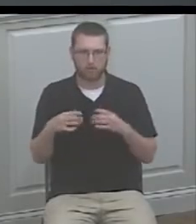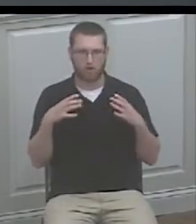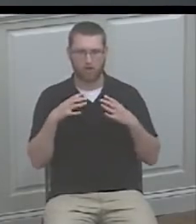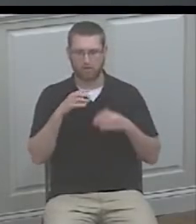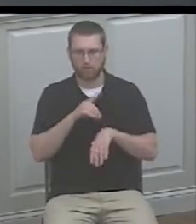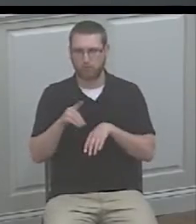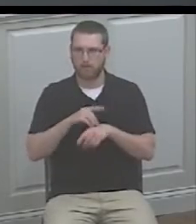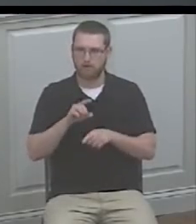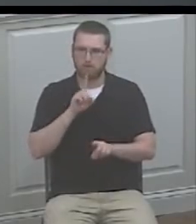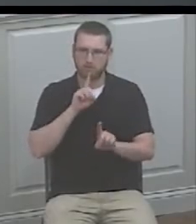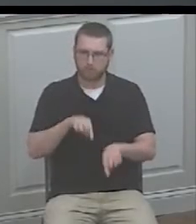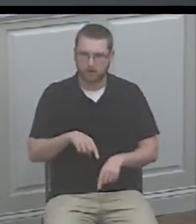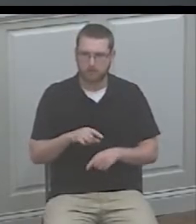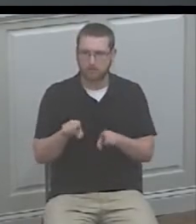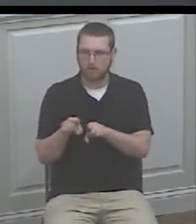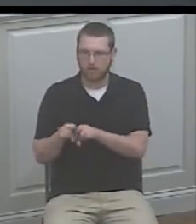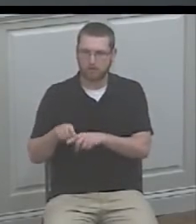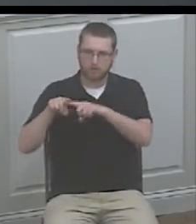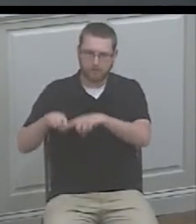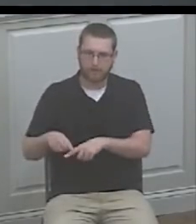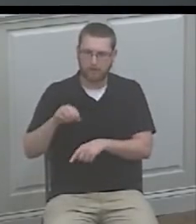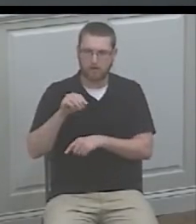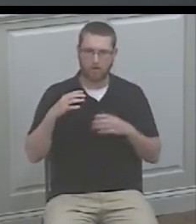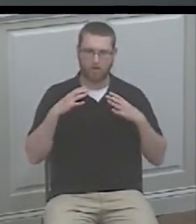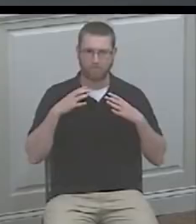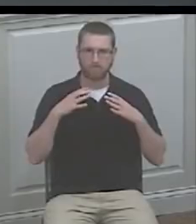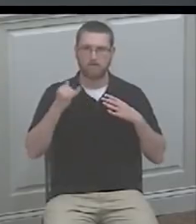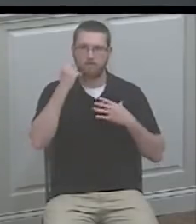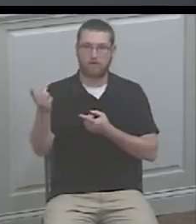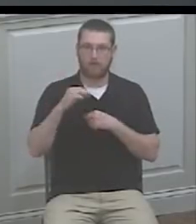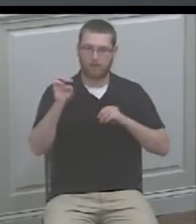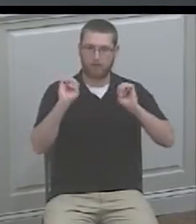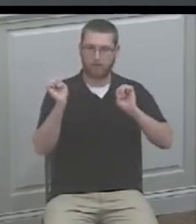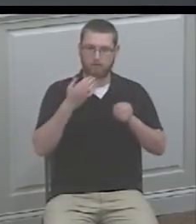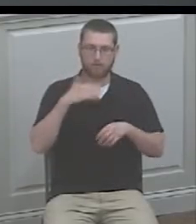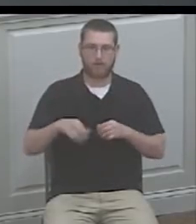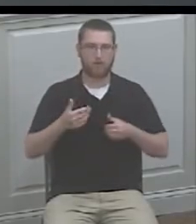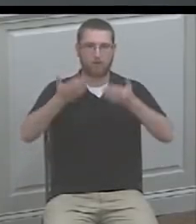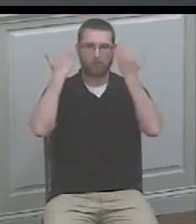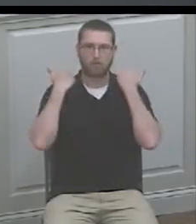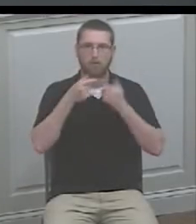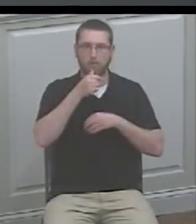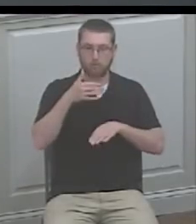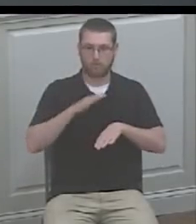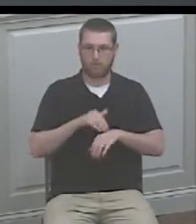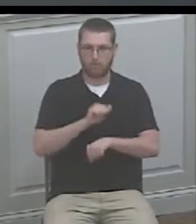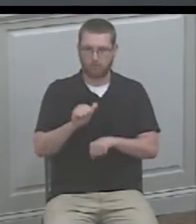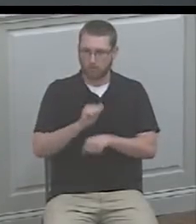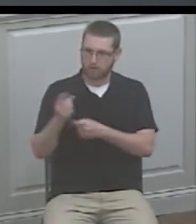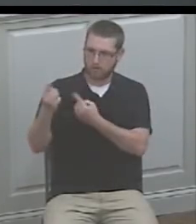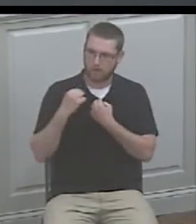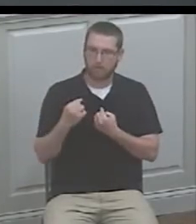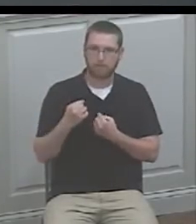response. We have always relied on off-duty personnel to bolster our staff when we have an emergency that overwhelms the on-duty crew. With our